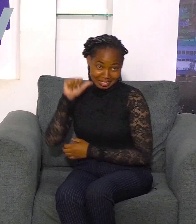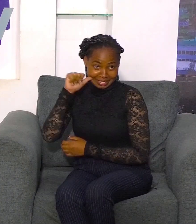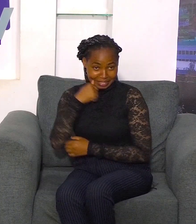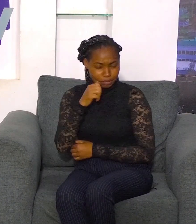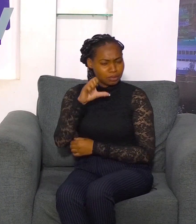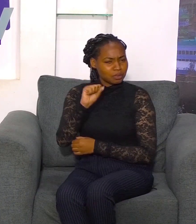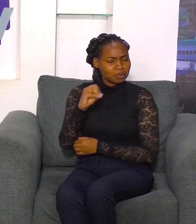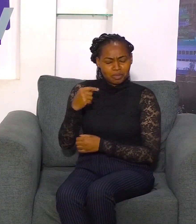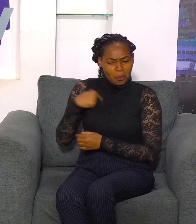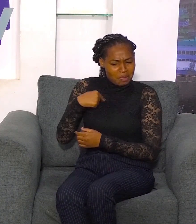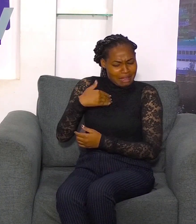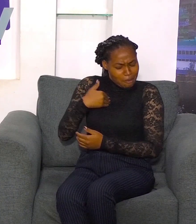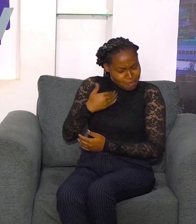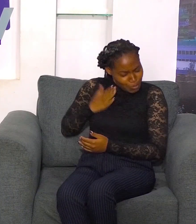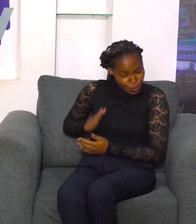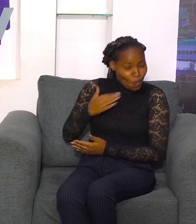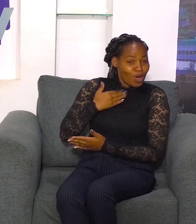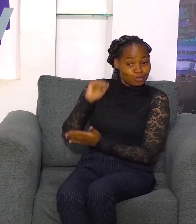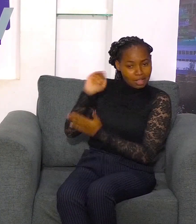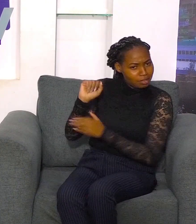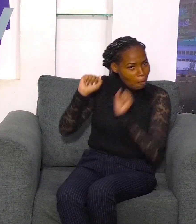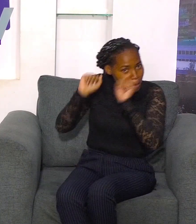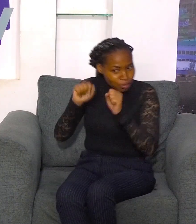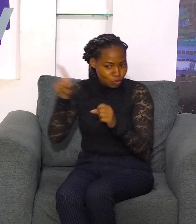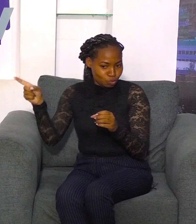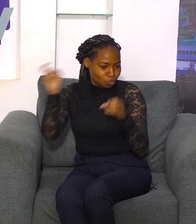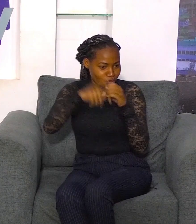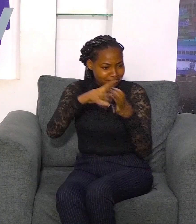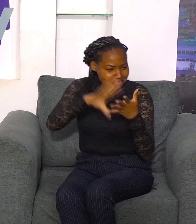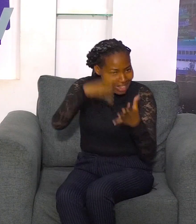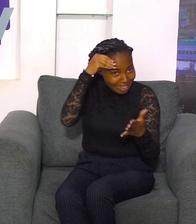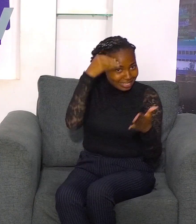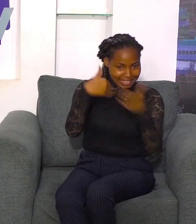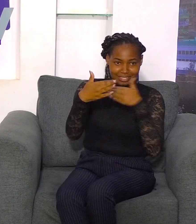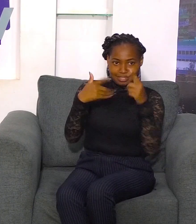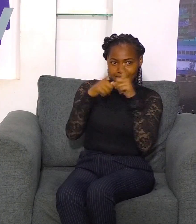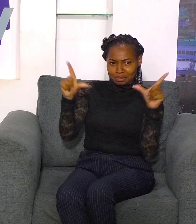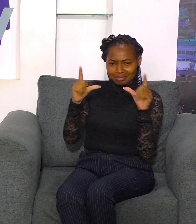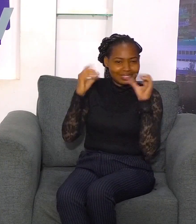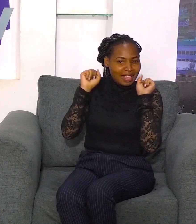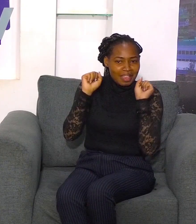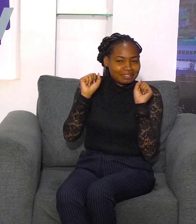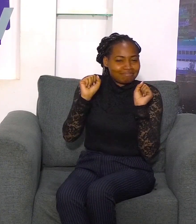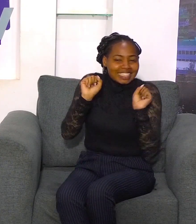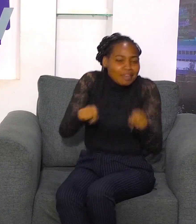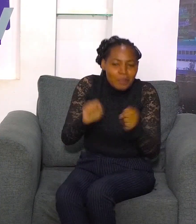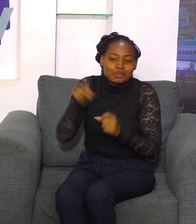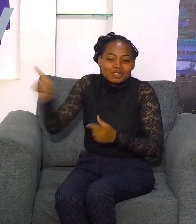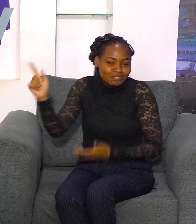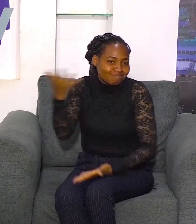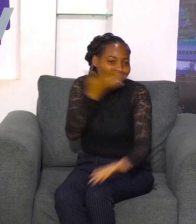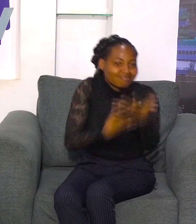That's really interesting. Is it possible for, for you to, learn sign language so